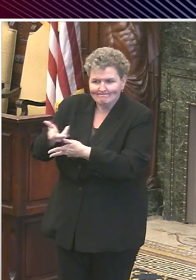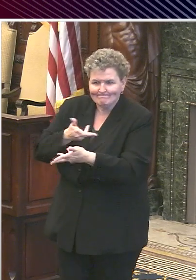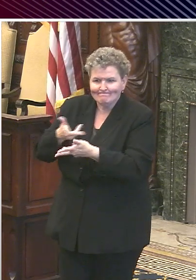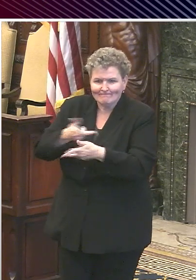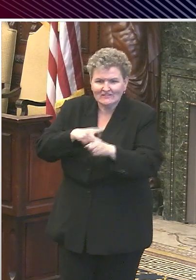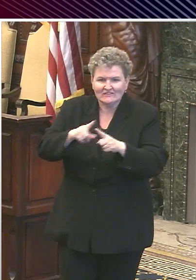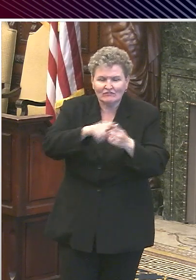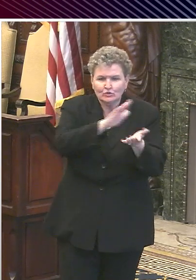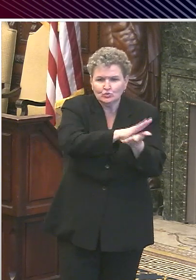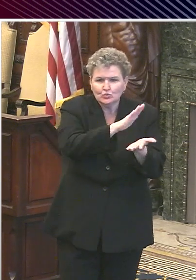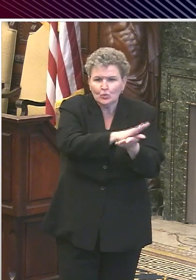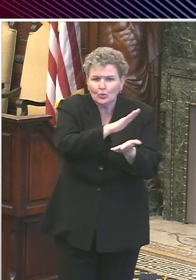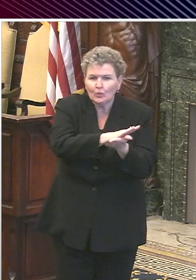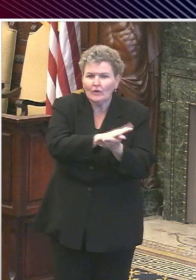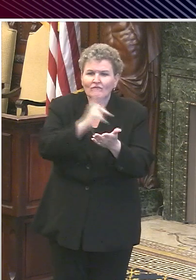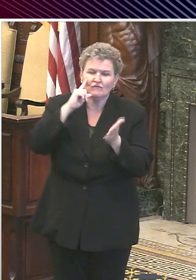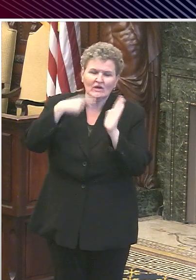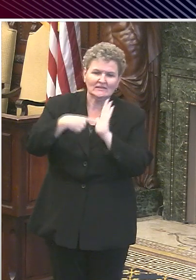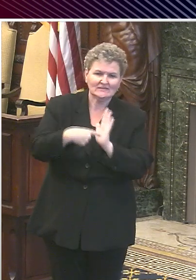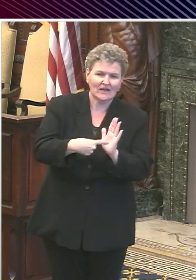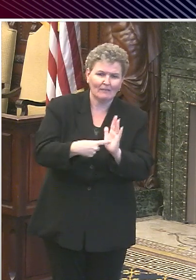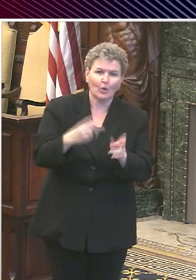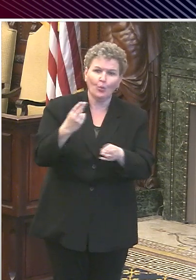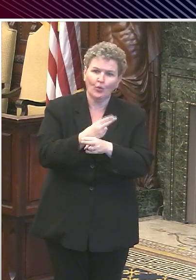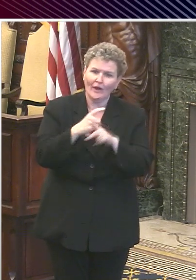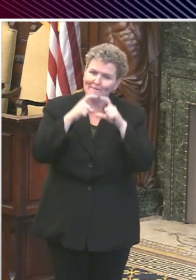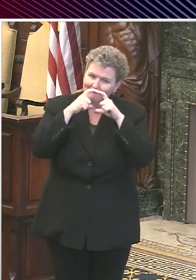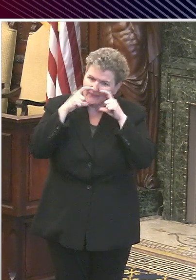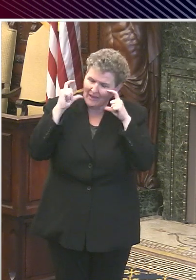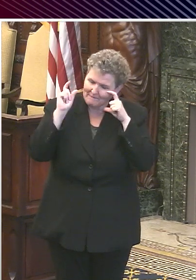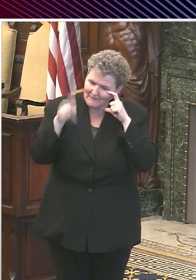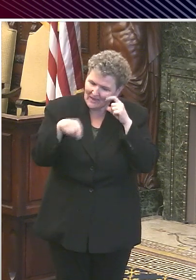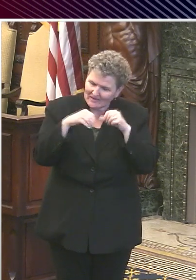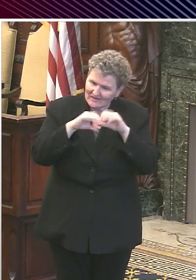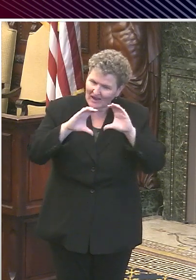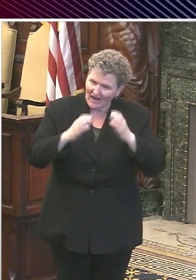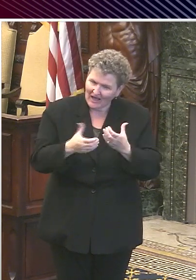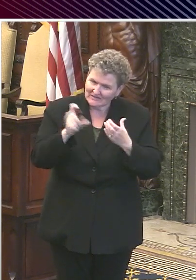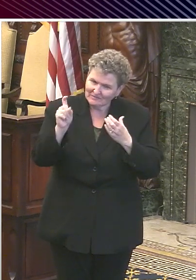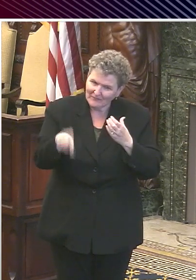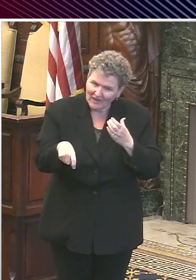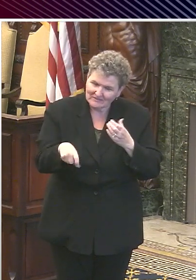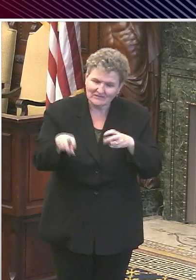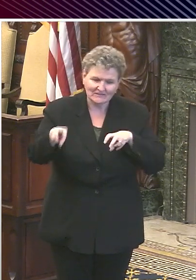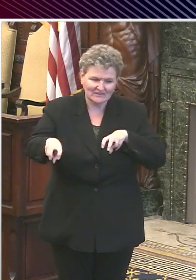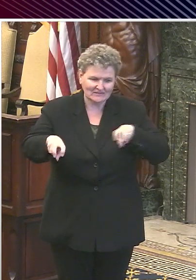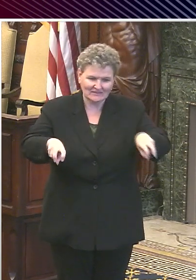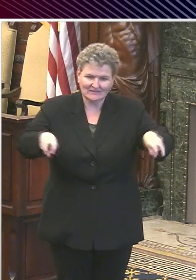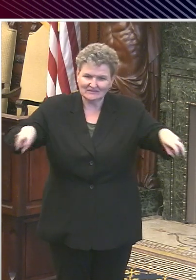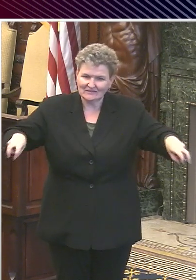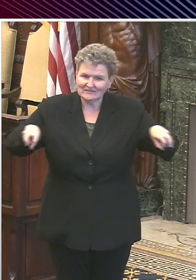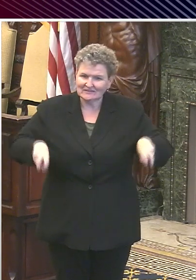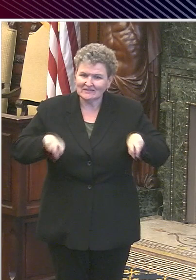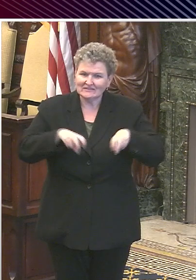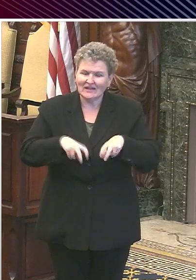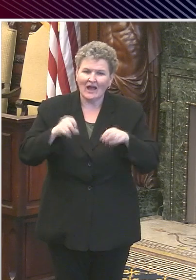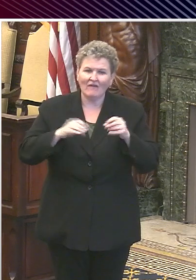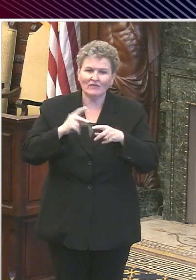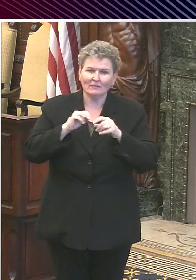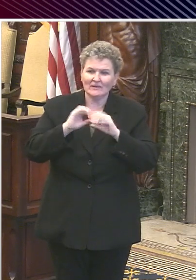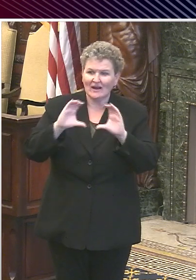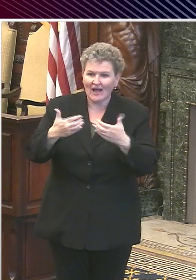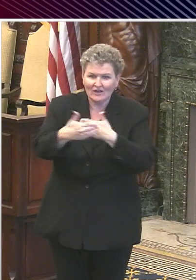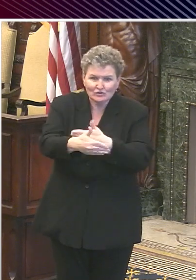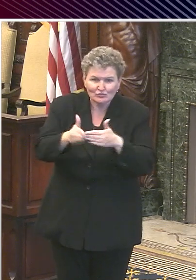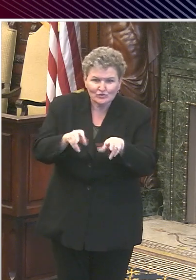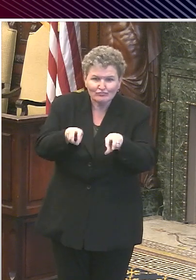things. For example, they need to be wearing masks in class. They need to be keeping a distance, minimize the number of students in class. They need to put a space between